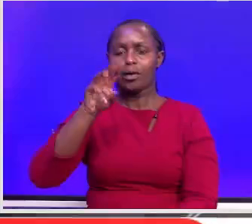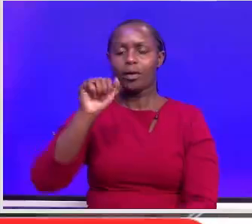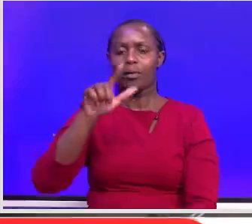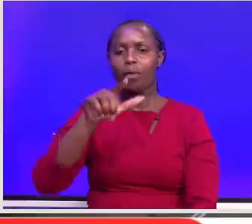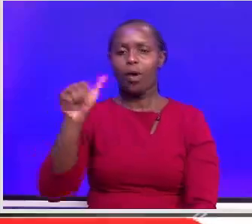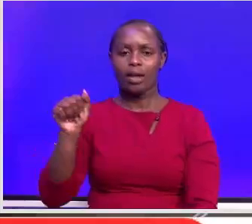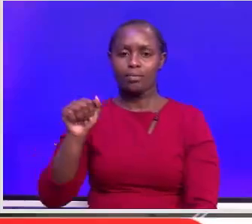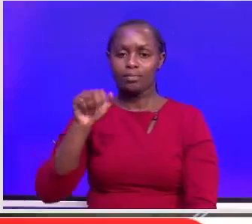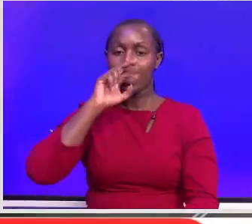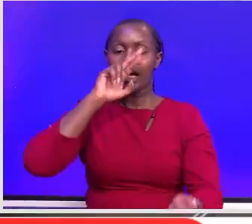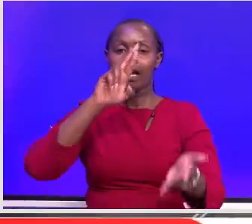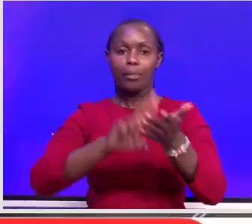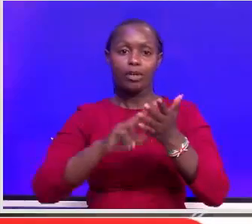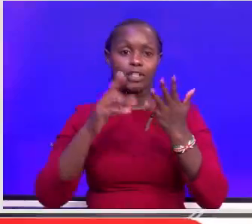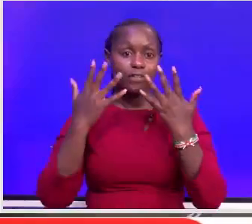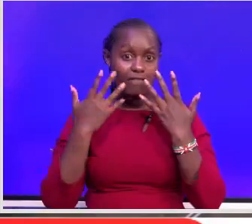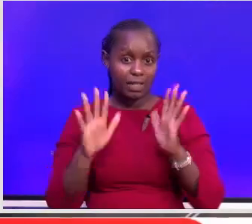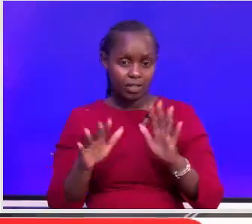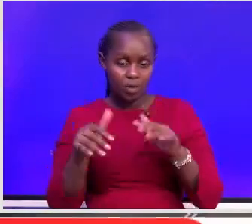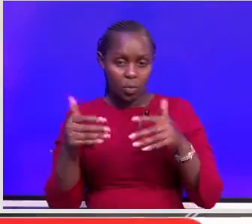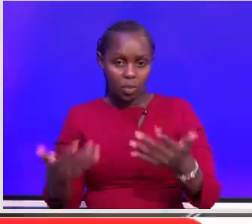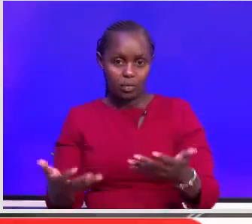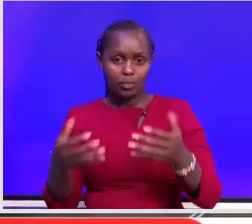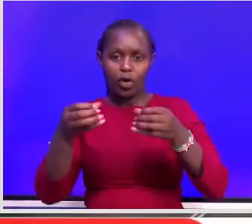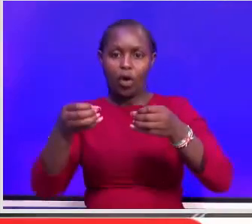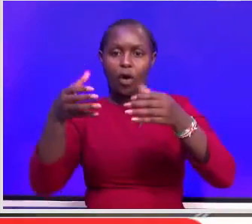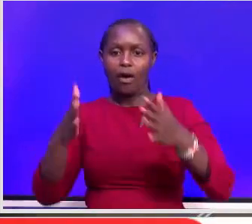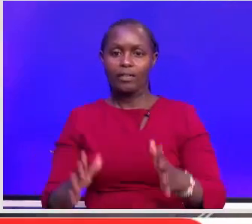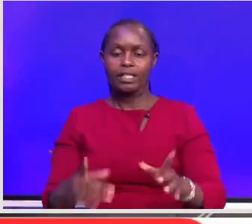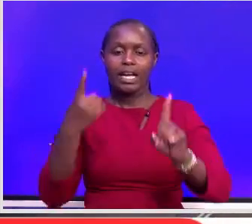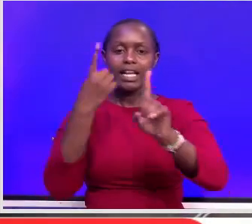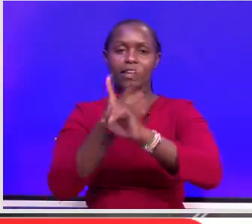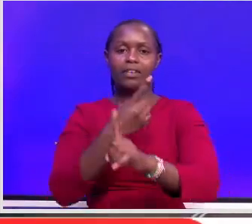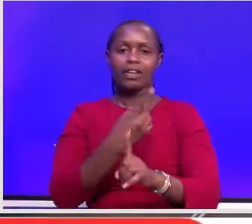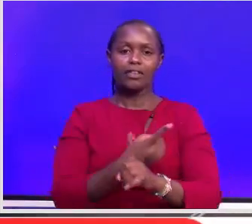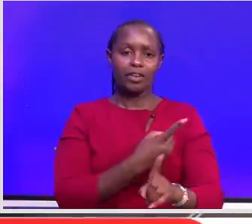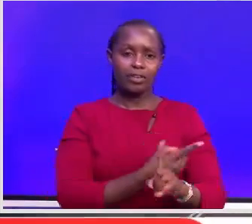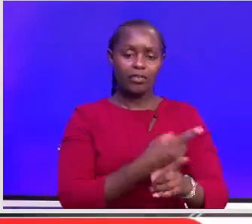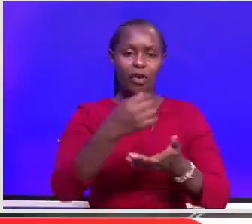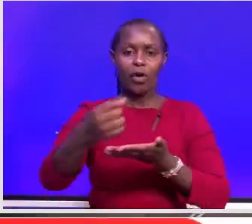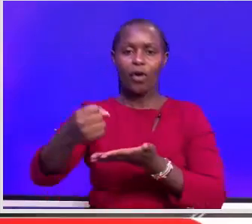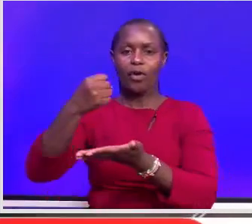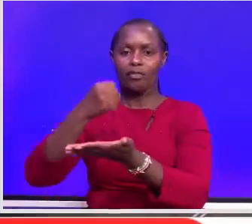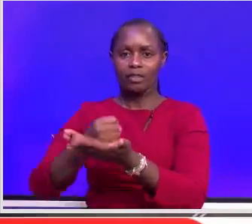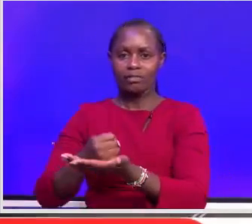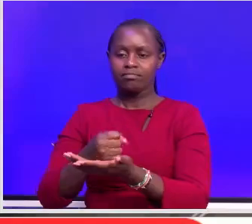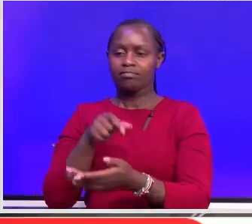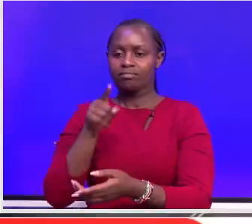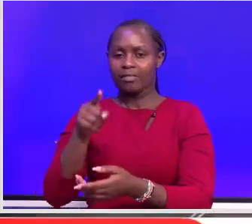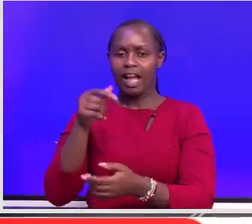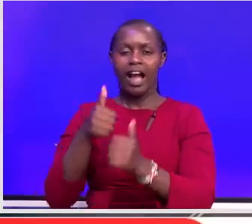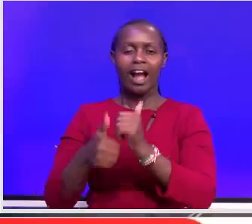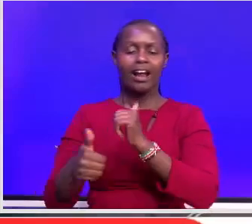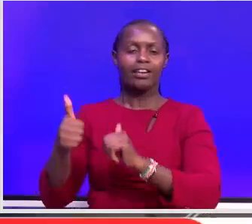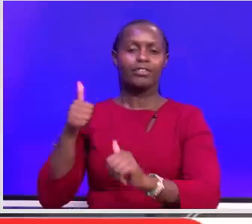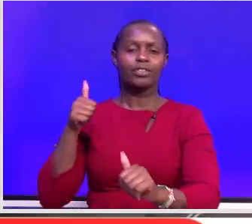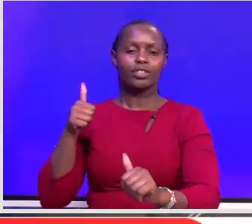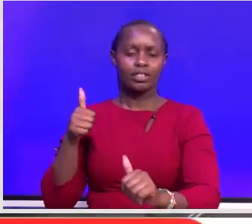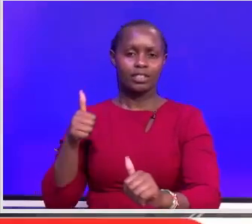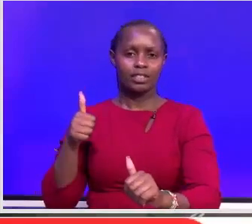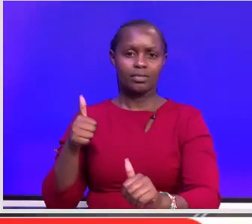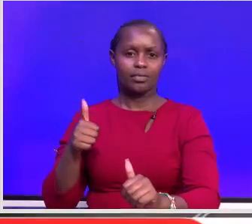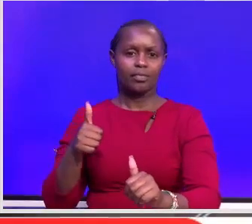been reported that officers in various stations are derailing,